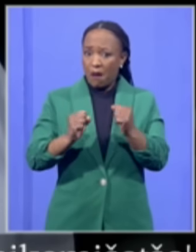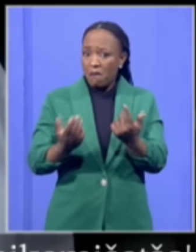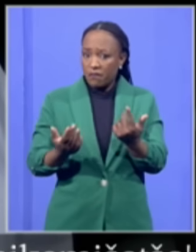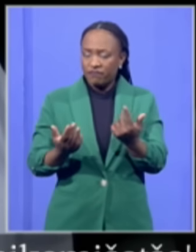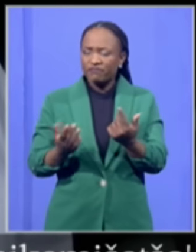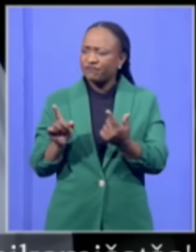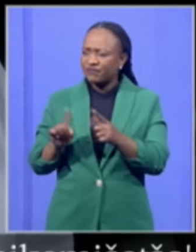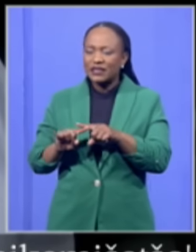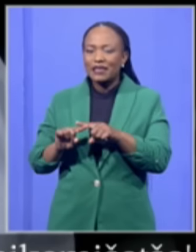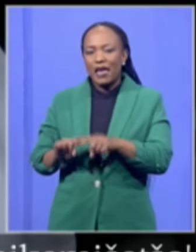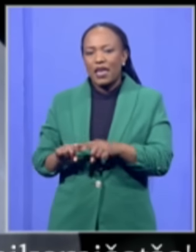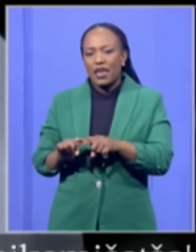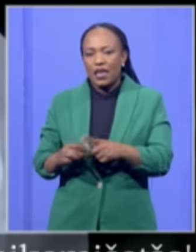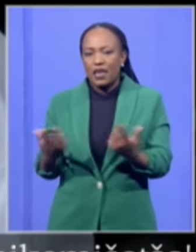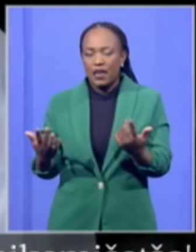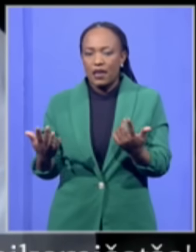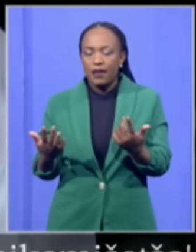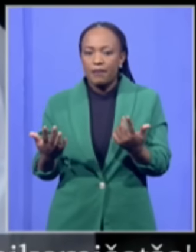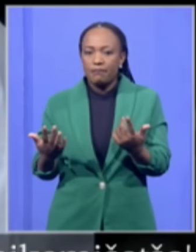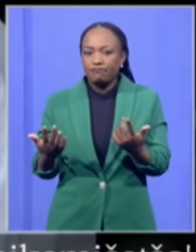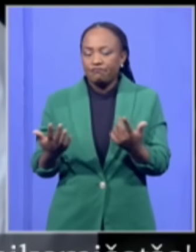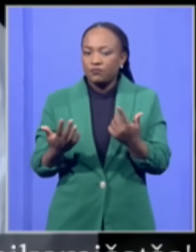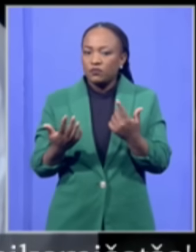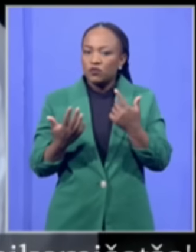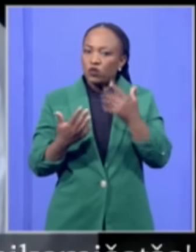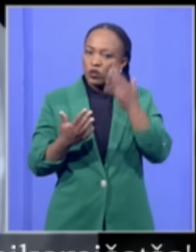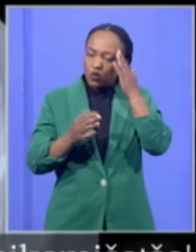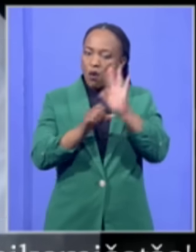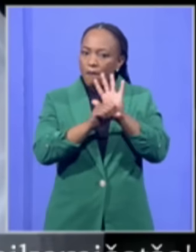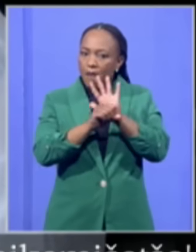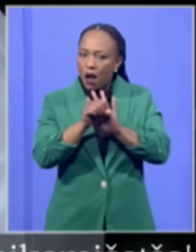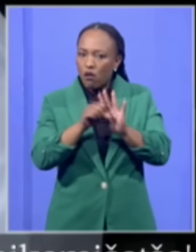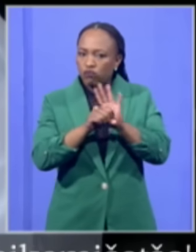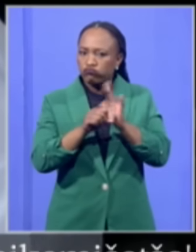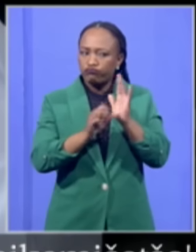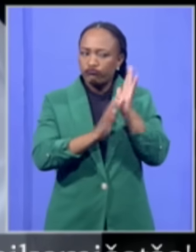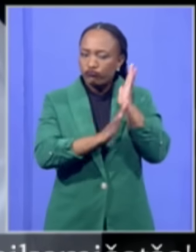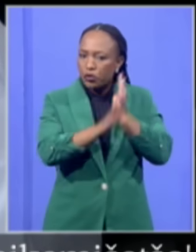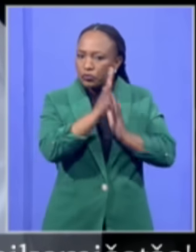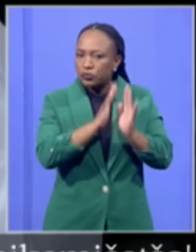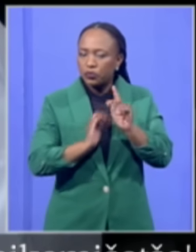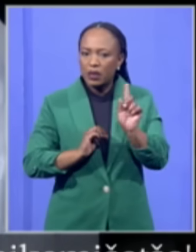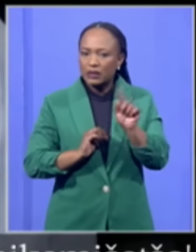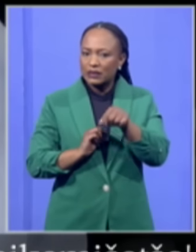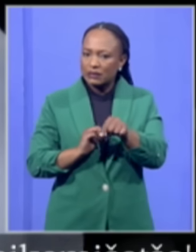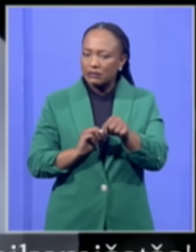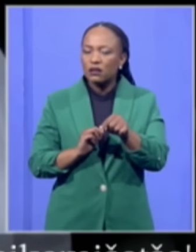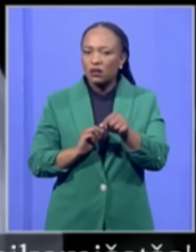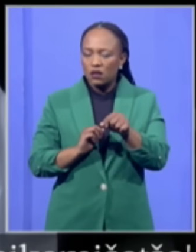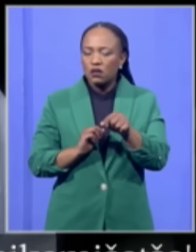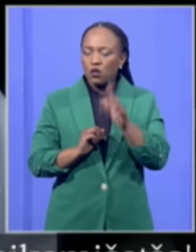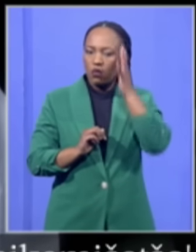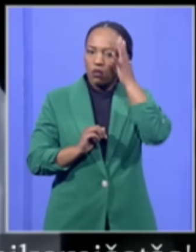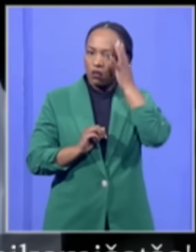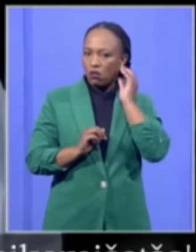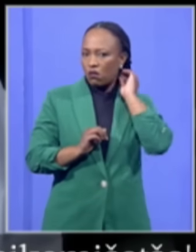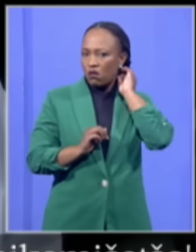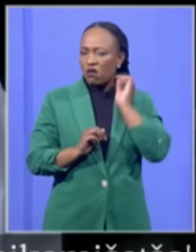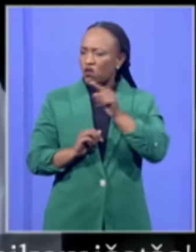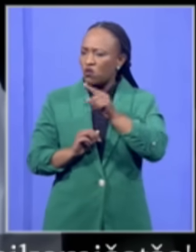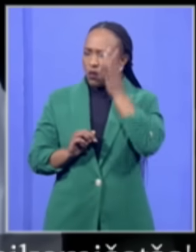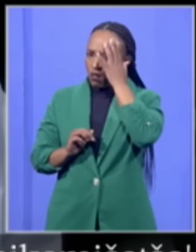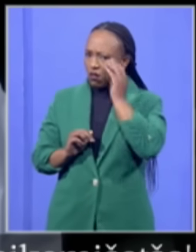depend. You'd want to know about that history. You'd want to know how it unfolded. You would have to take a whole lot of factors into account. What would you take into